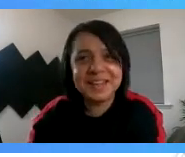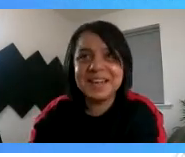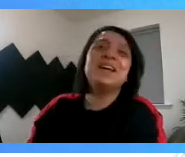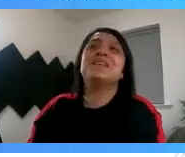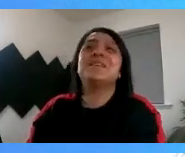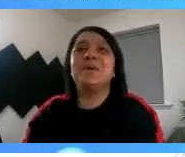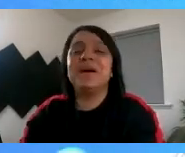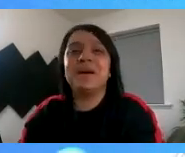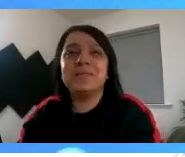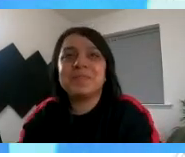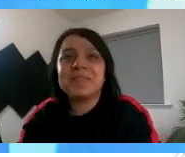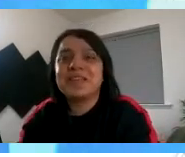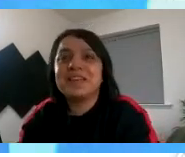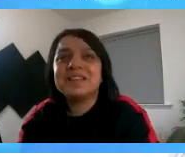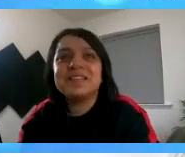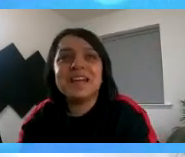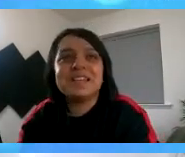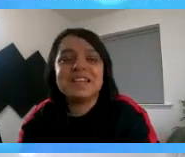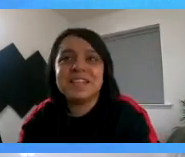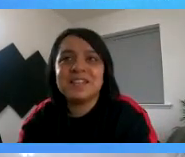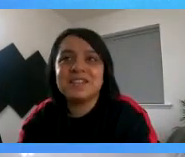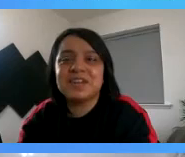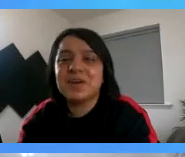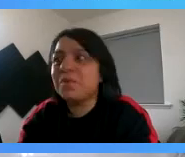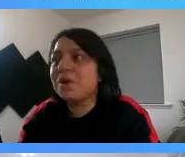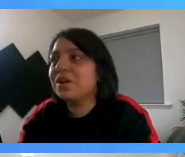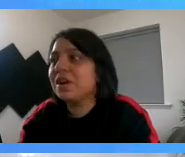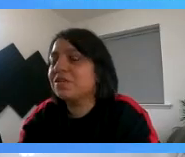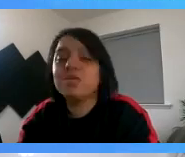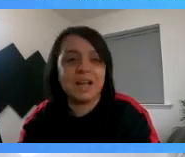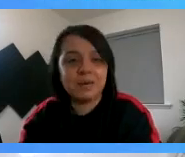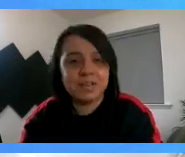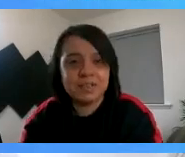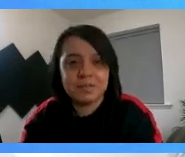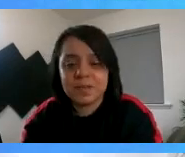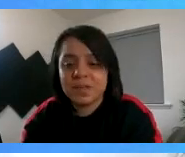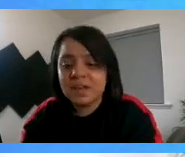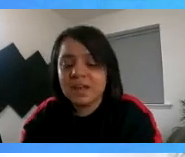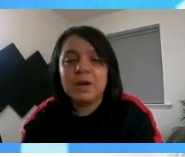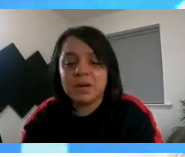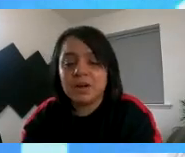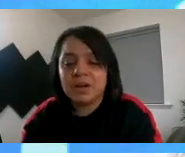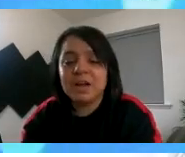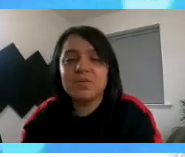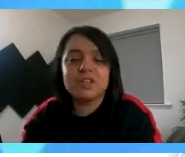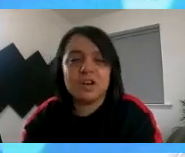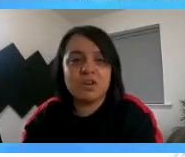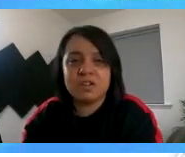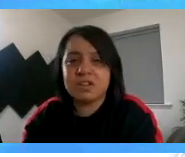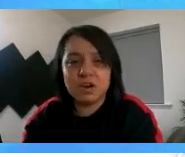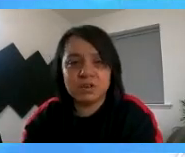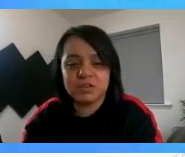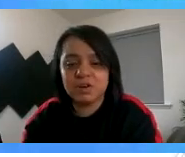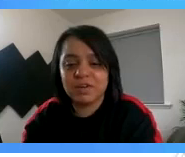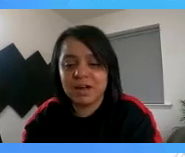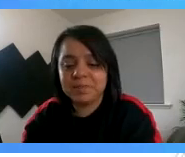here. So today's session, we're gonna do languages. Now, languages, there's